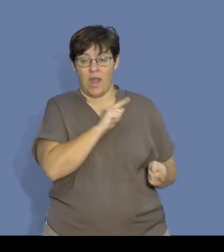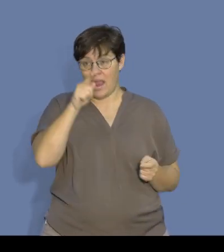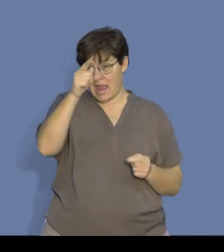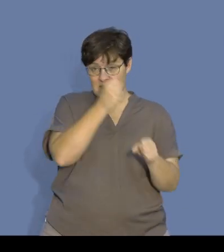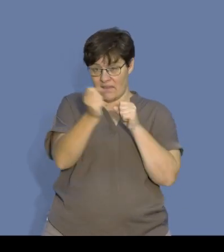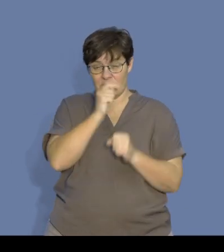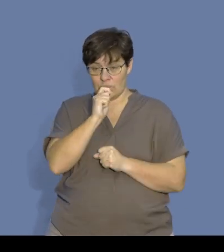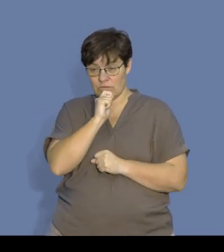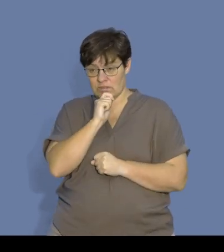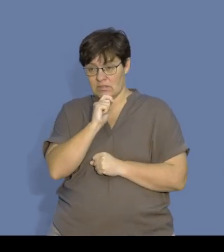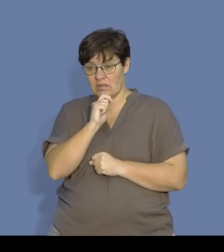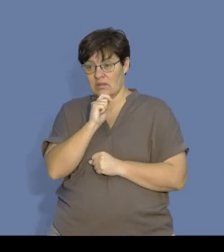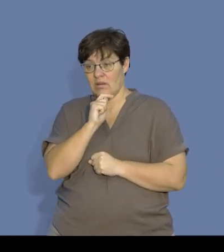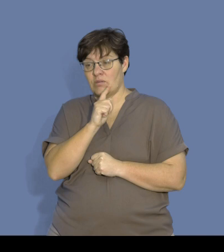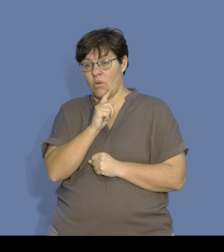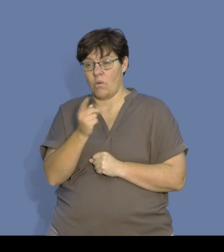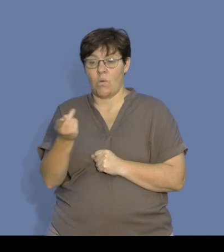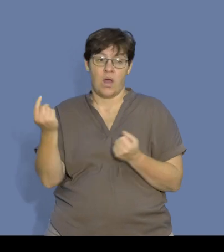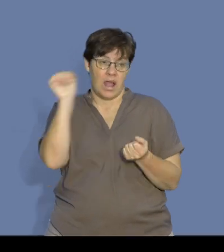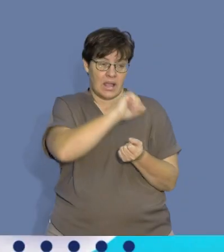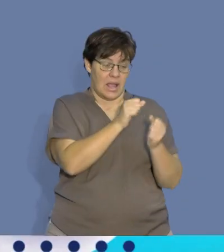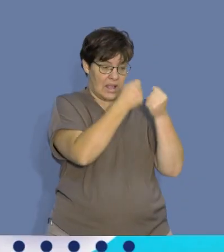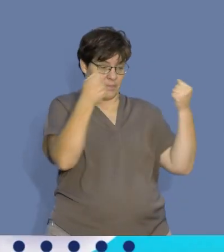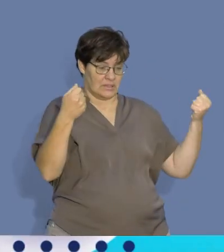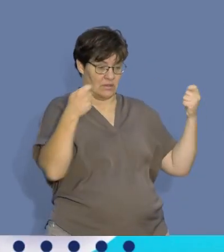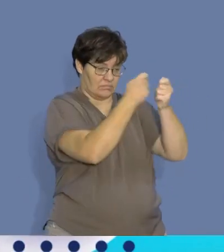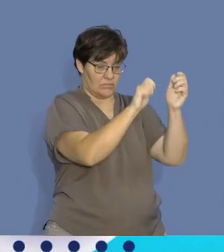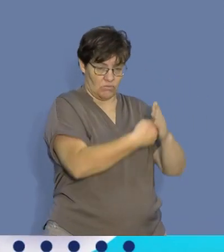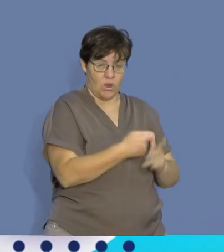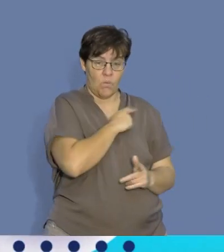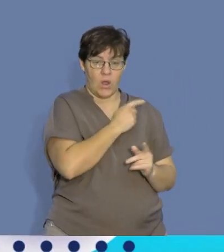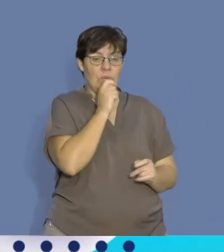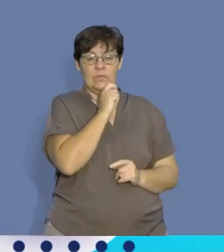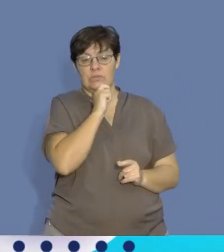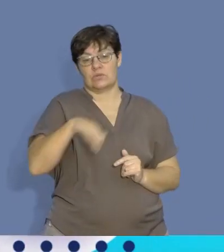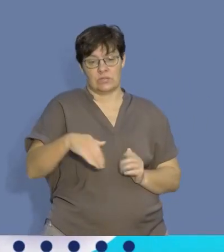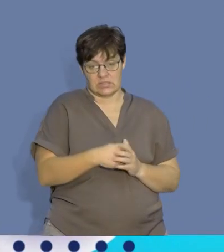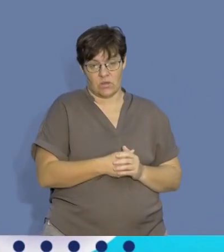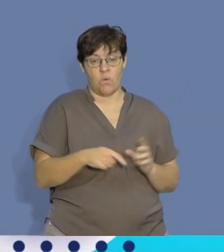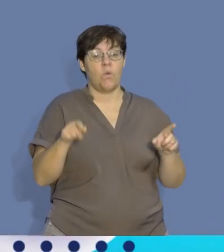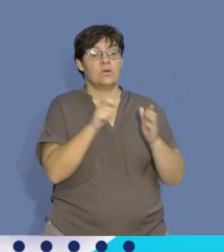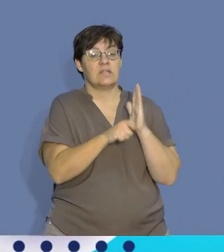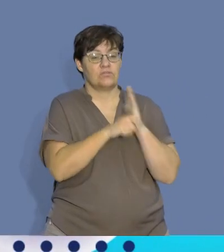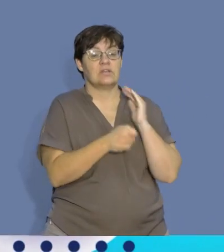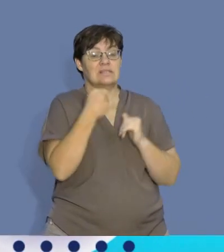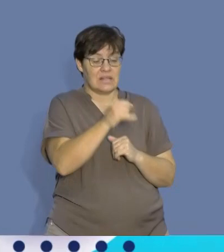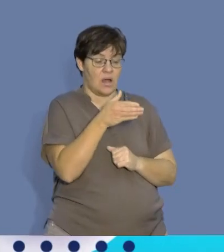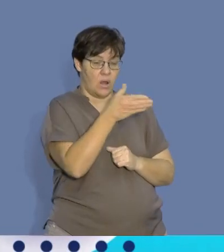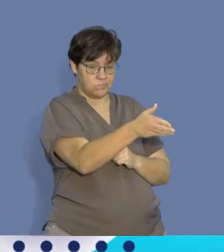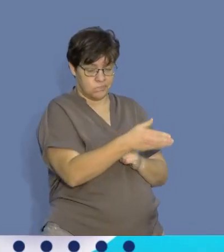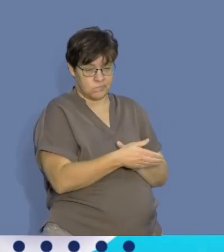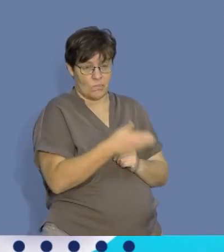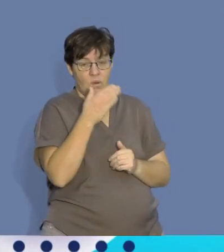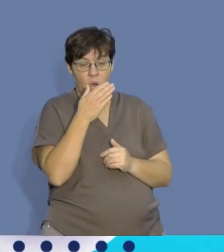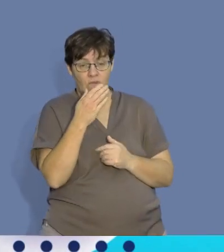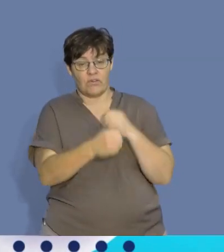not used, this is now going to get locked away in the cupboard. It's unused stationery, or it's the stationery still in the